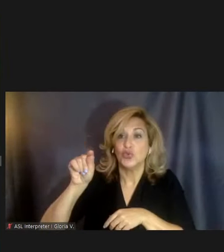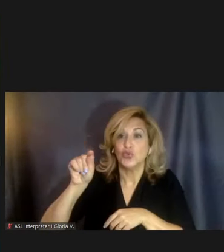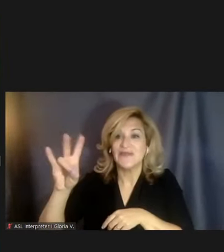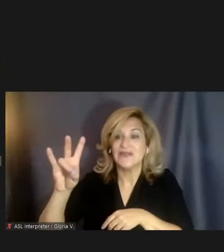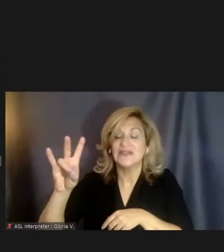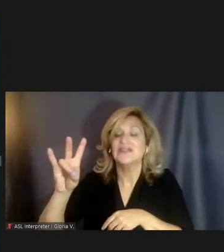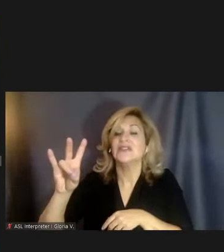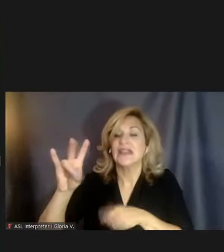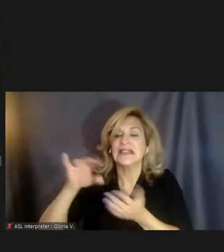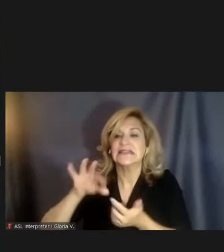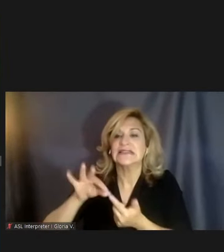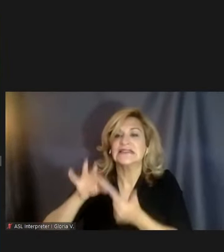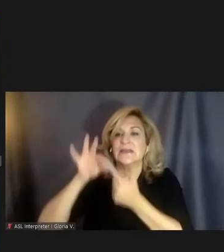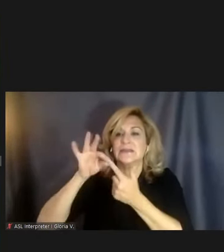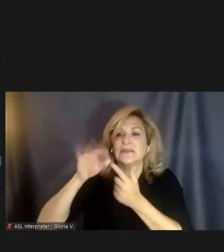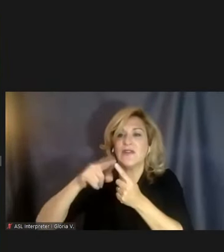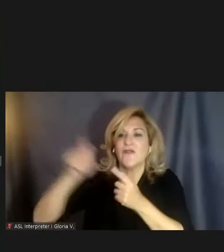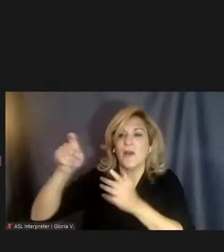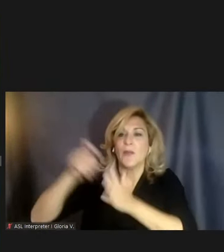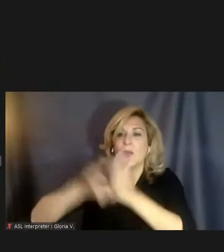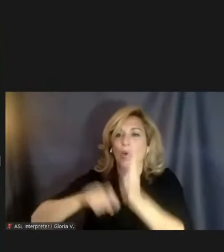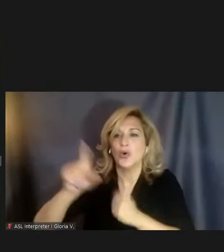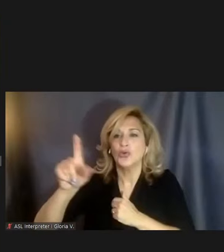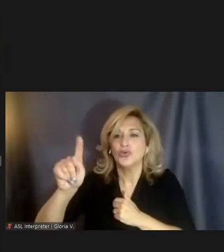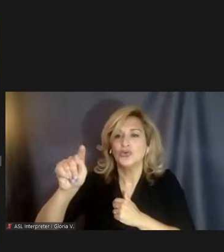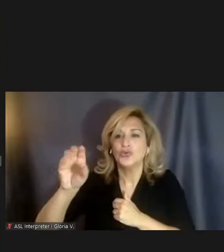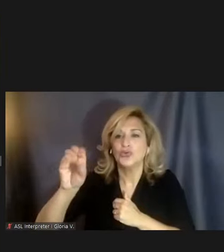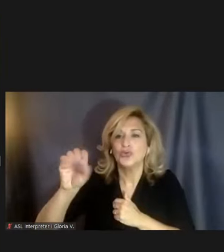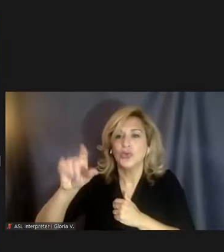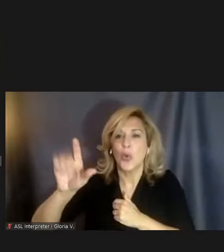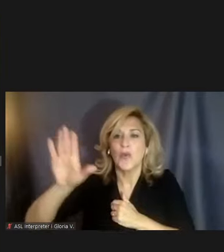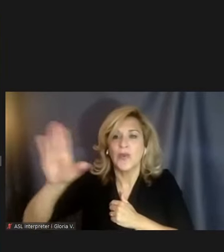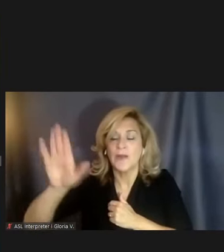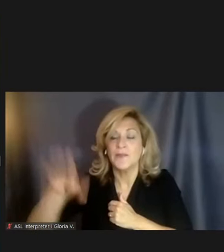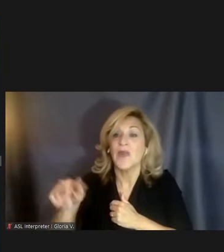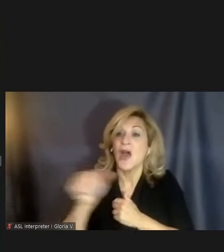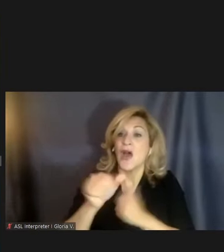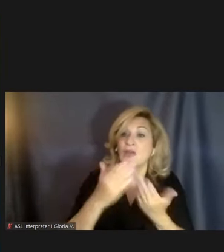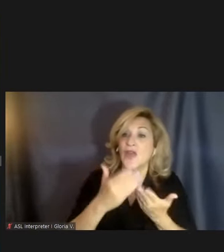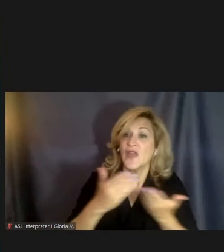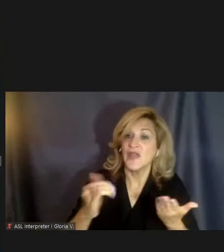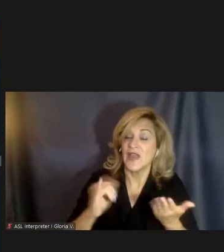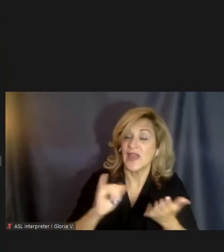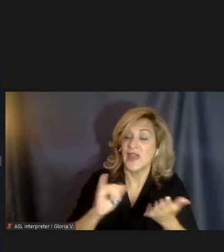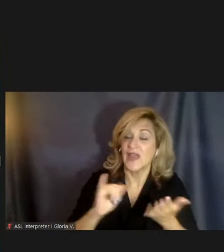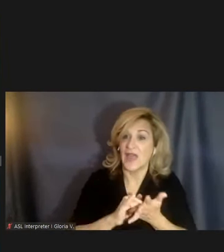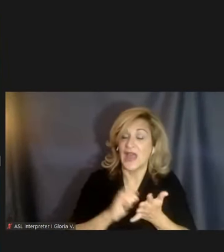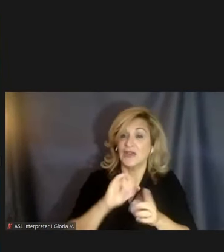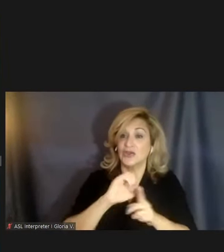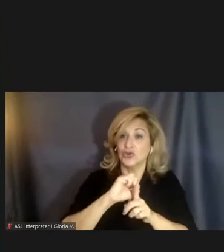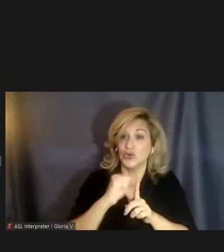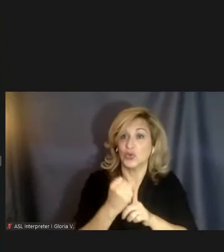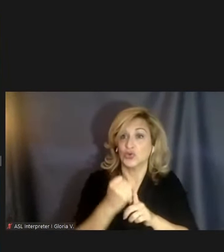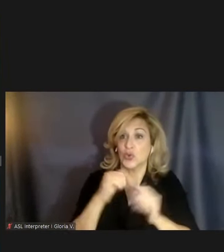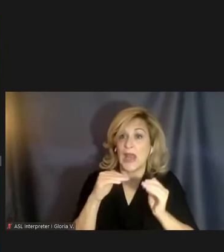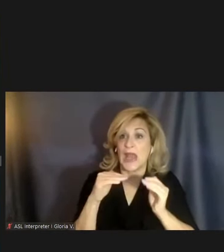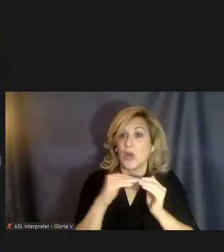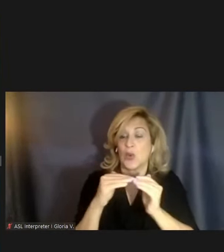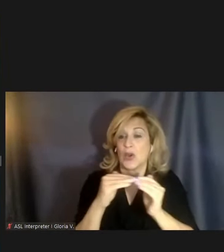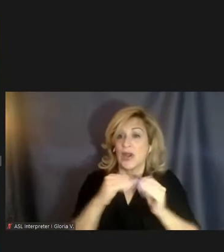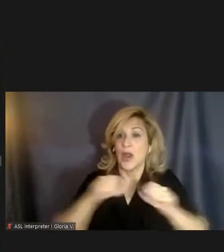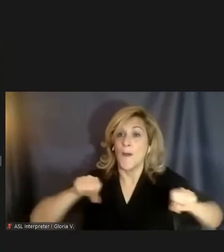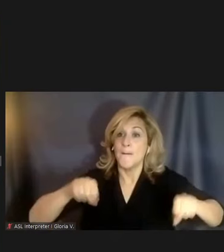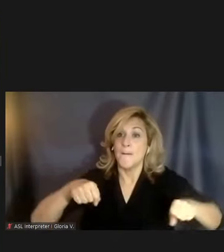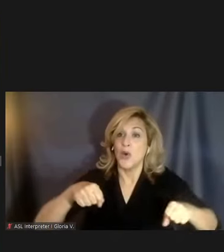toll. The other big thing that existing plans also take into factor is social equity. Motorcycles are cheap, affordable means of